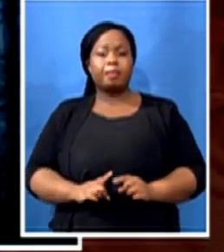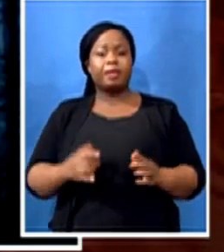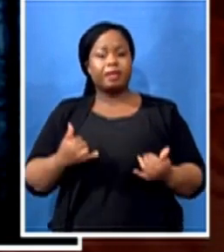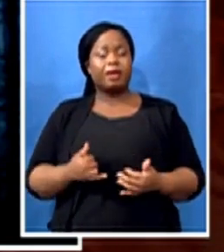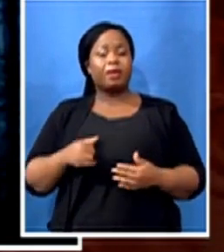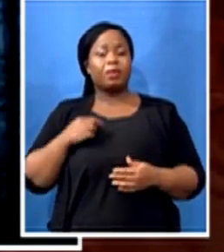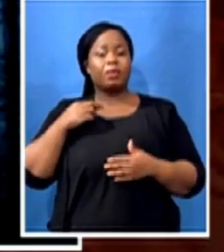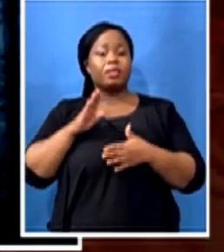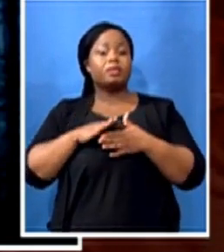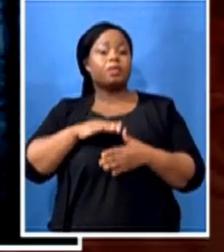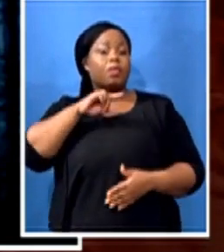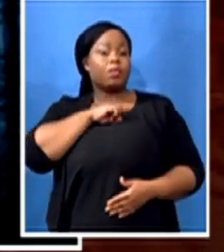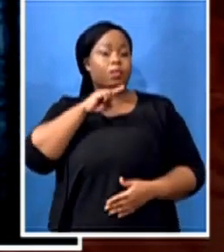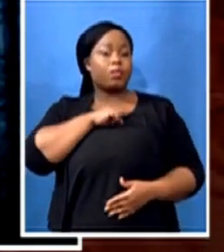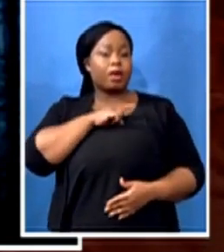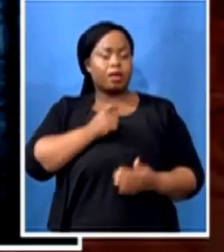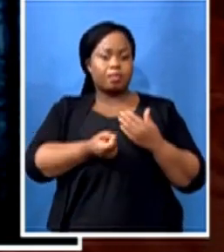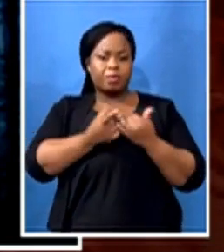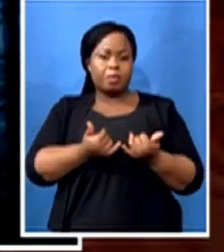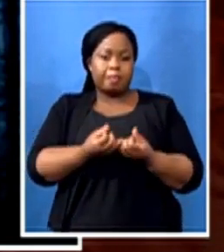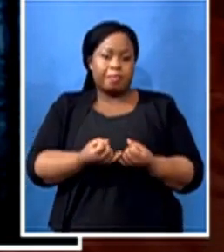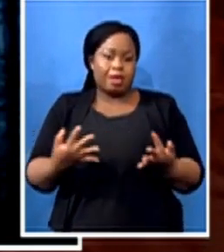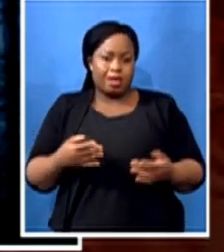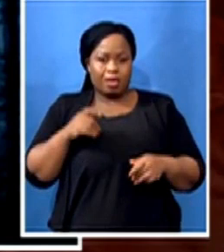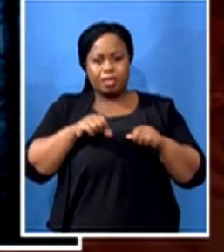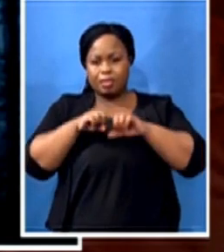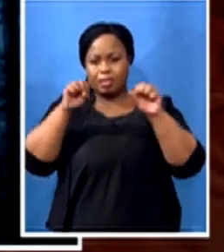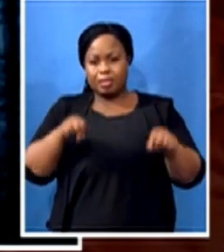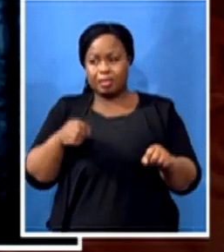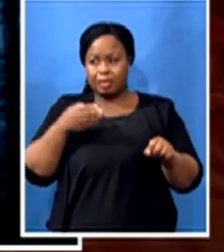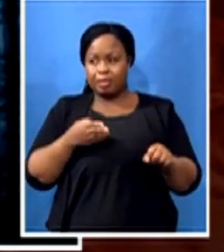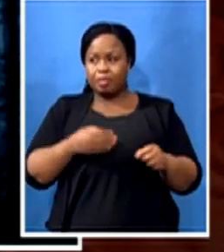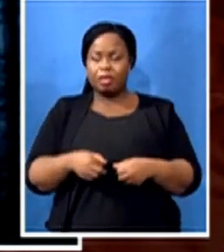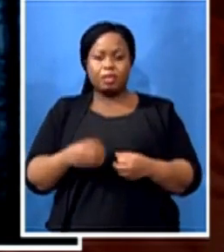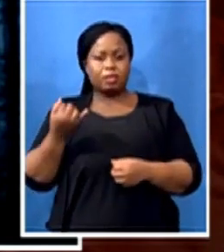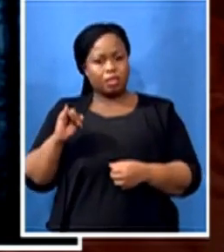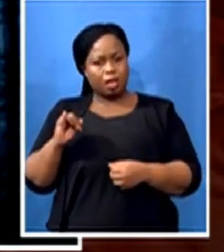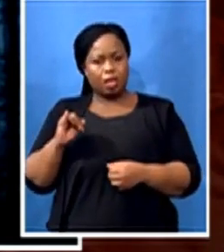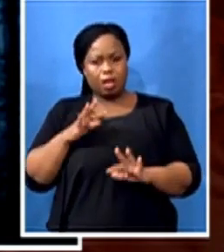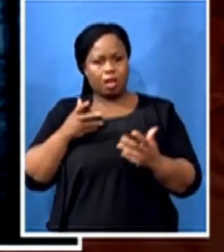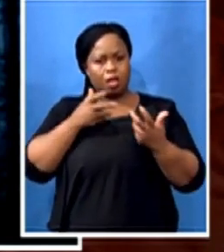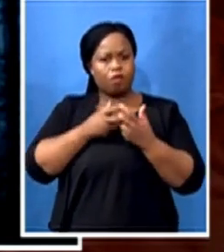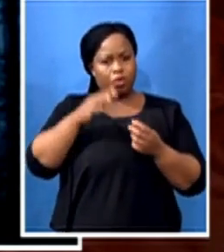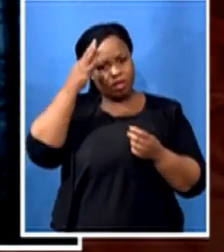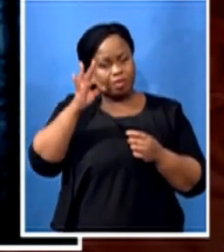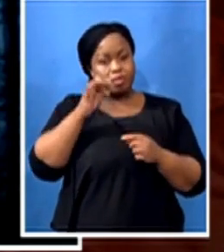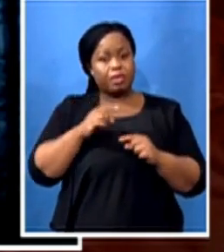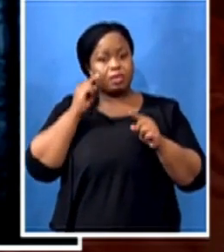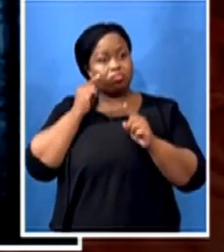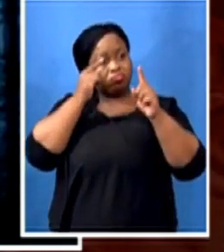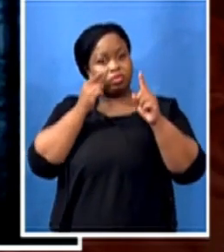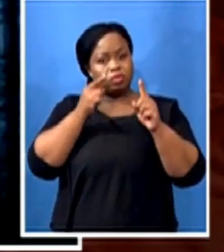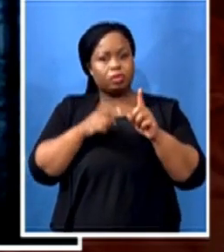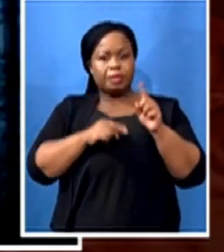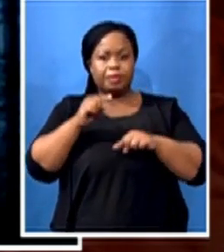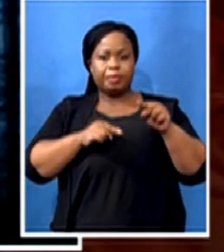proportional representation system will still remain dominant. And that will determine the dynamics within, whether it is parliament